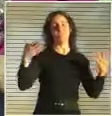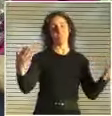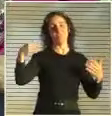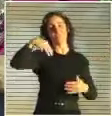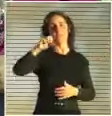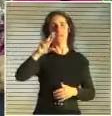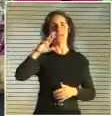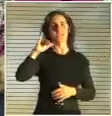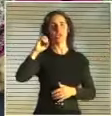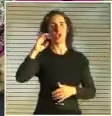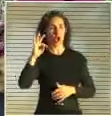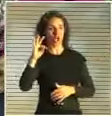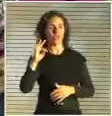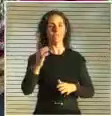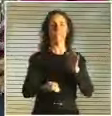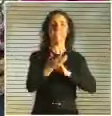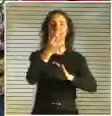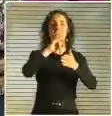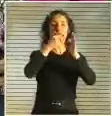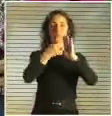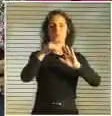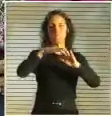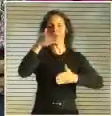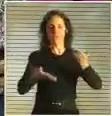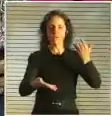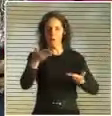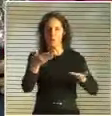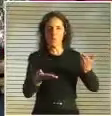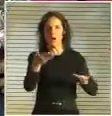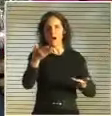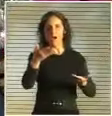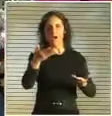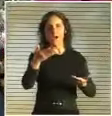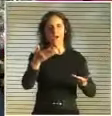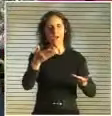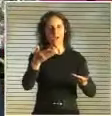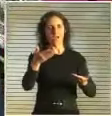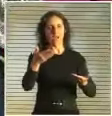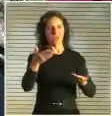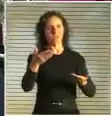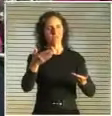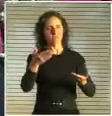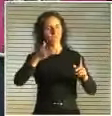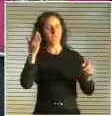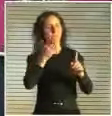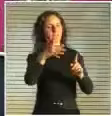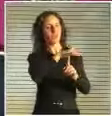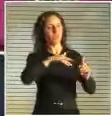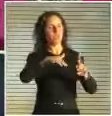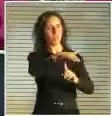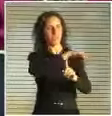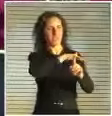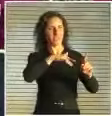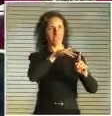the environmental and social impact of products throughout every stage of the product life cycle. We are looking at what are the material choices that have gone